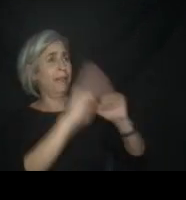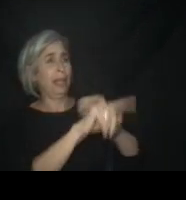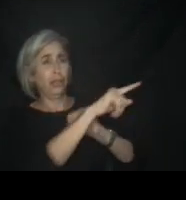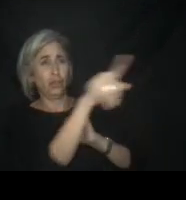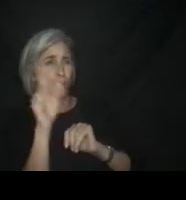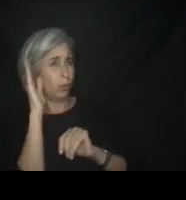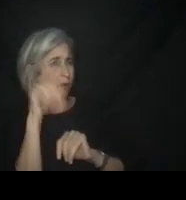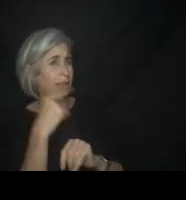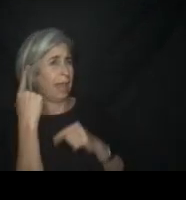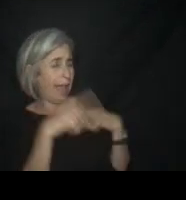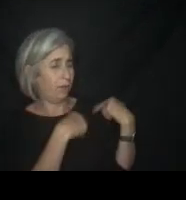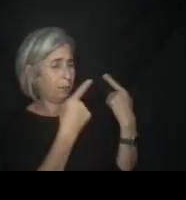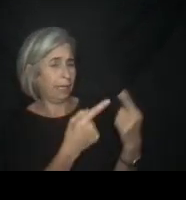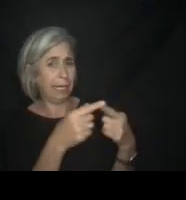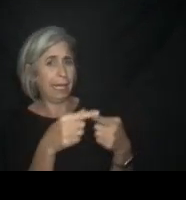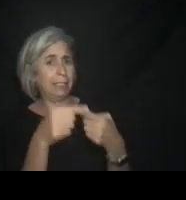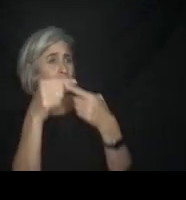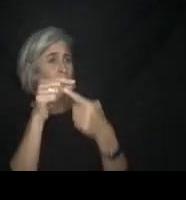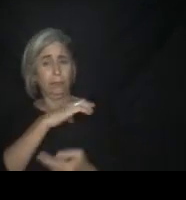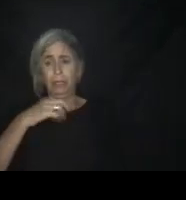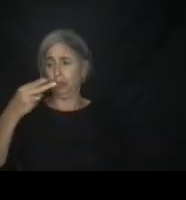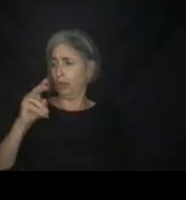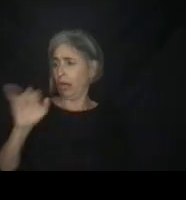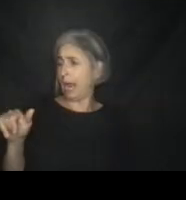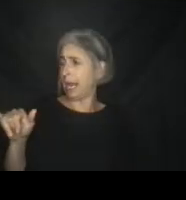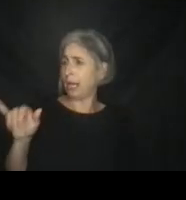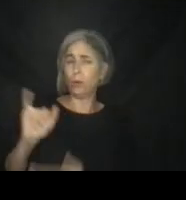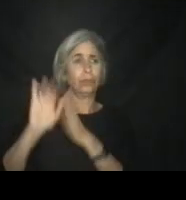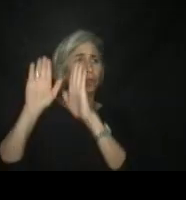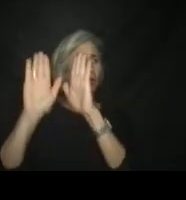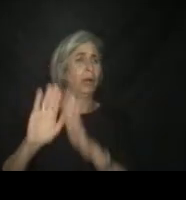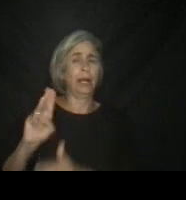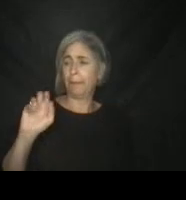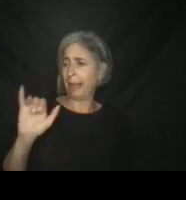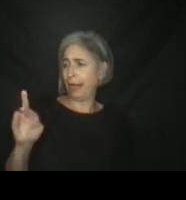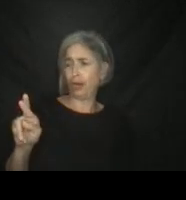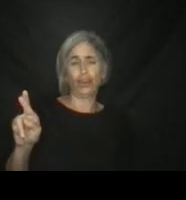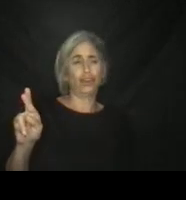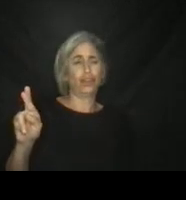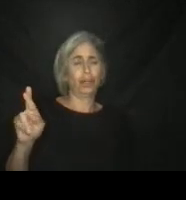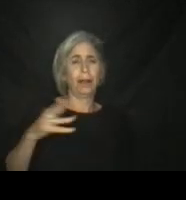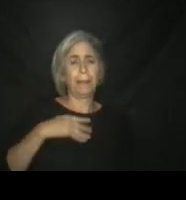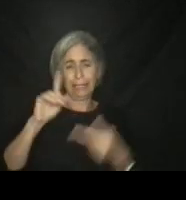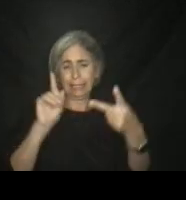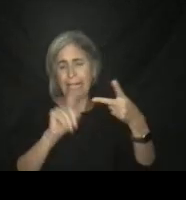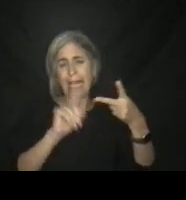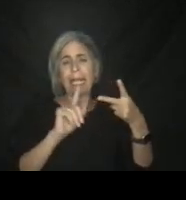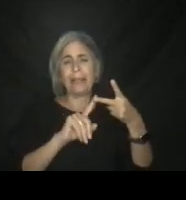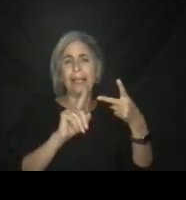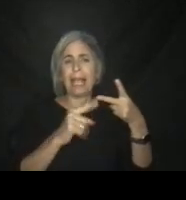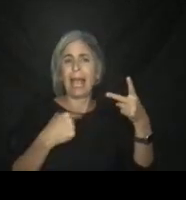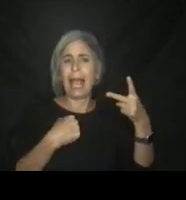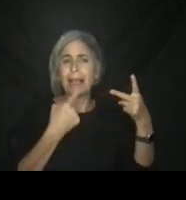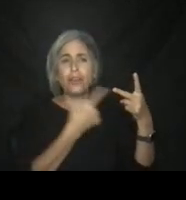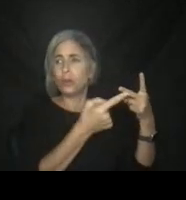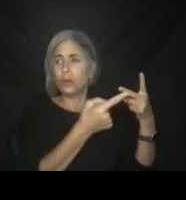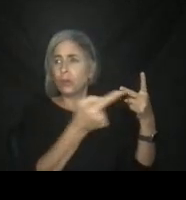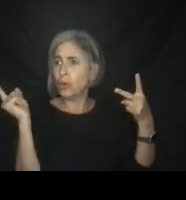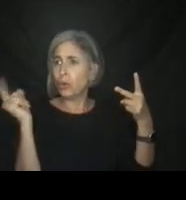that, excluding Commissioner Hay, who was a great mayor. My second thing is, I told you all